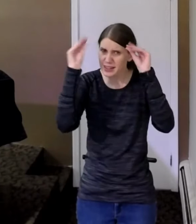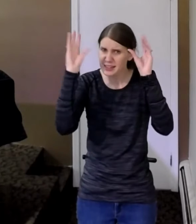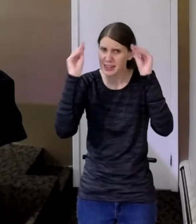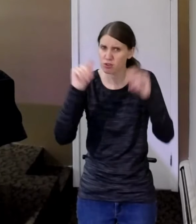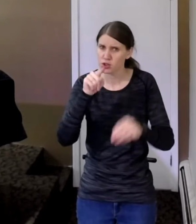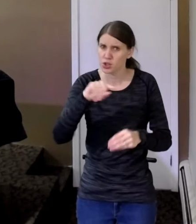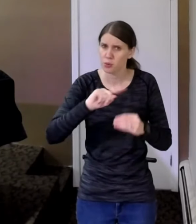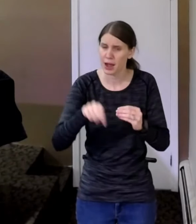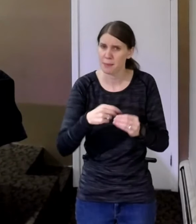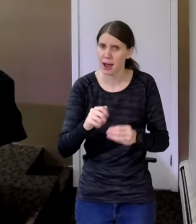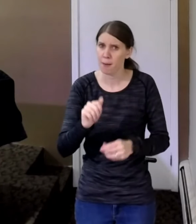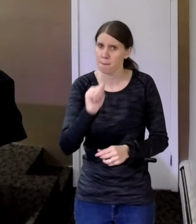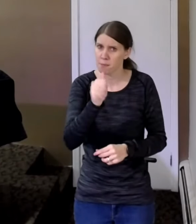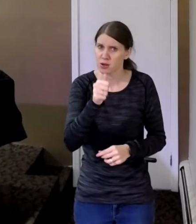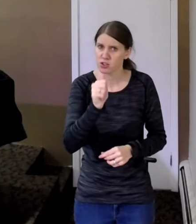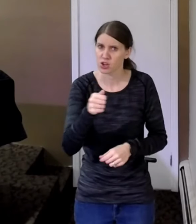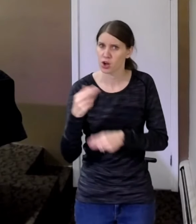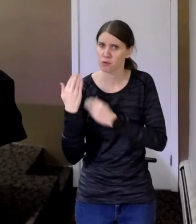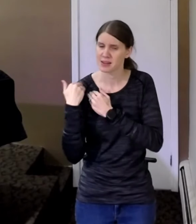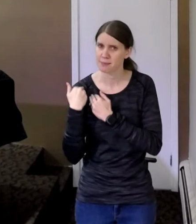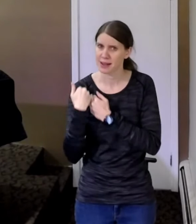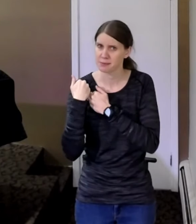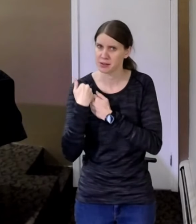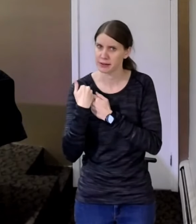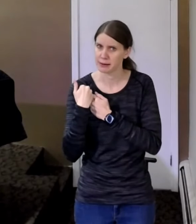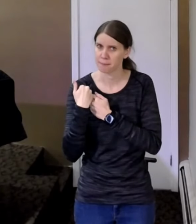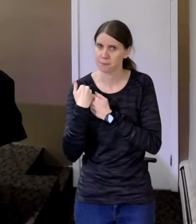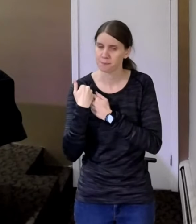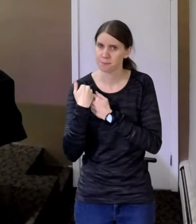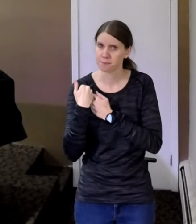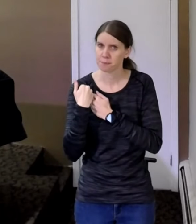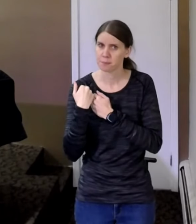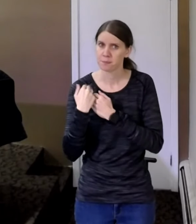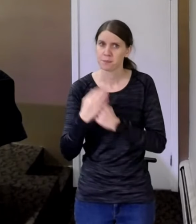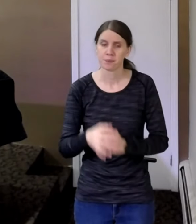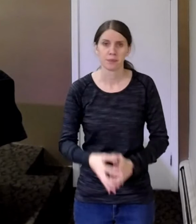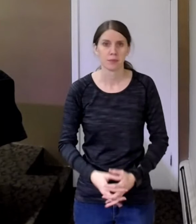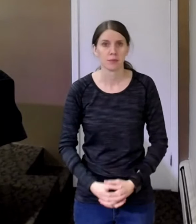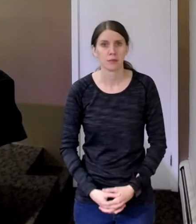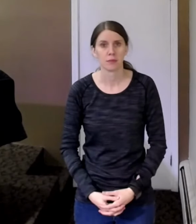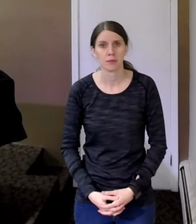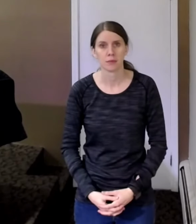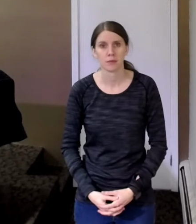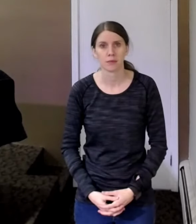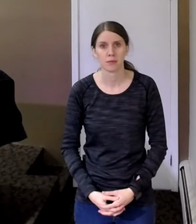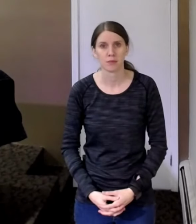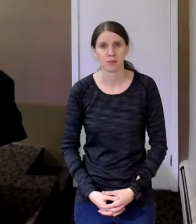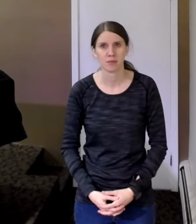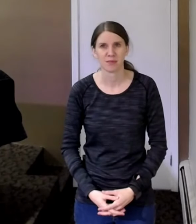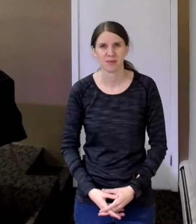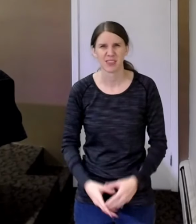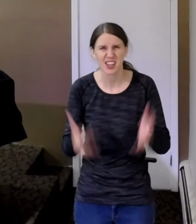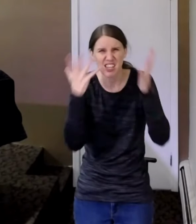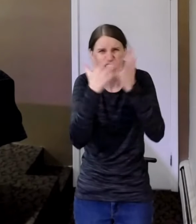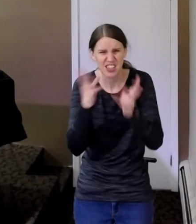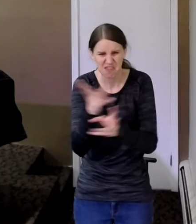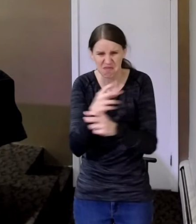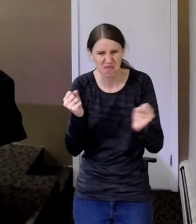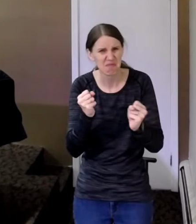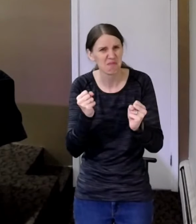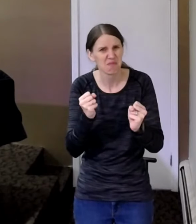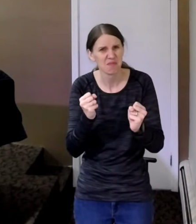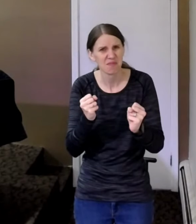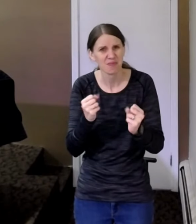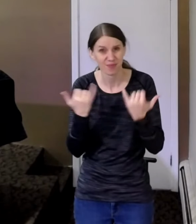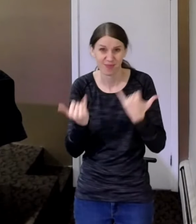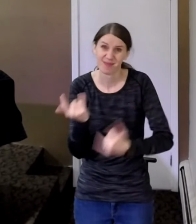personal responsibility? It's all messed up, isn't it,